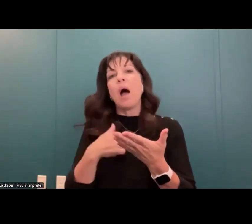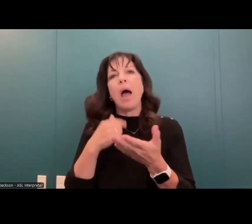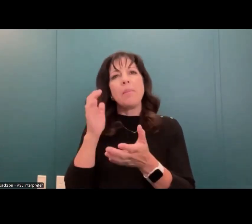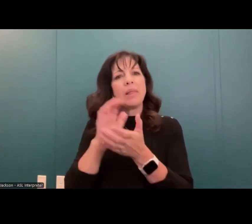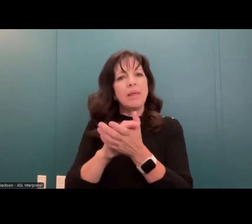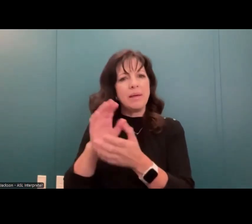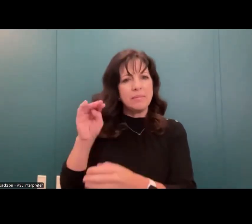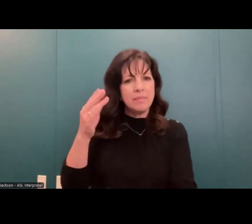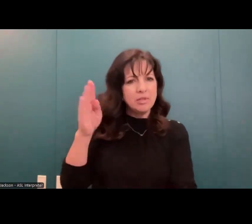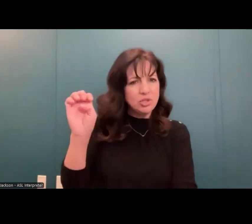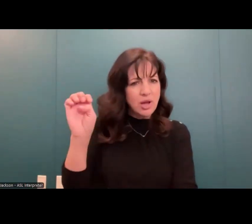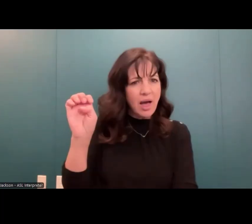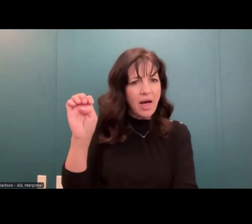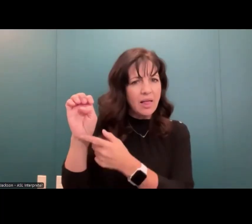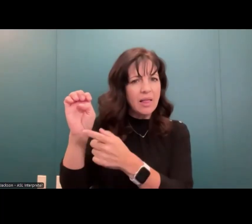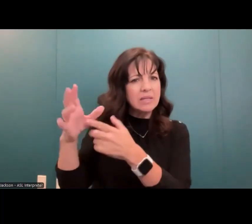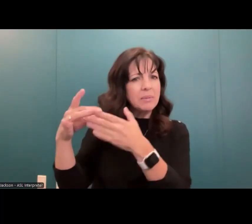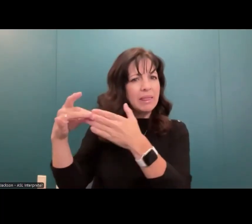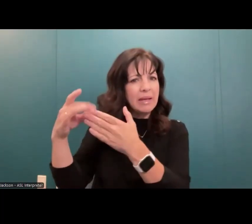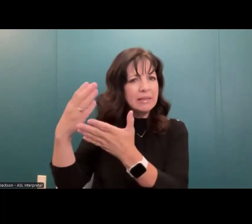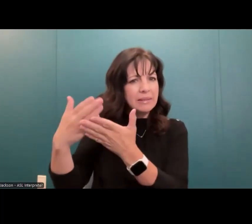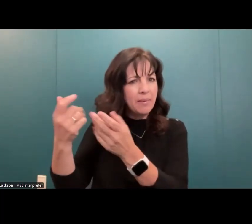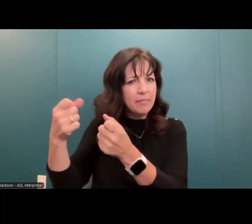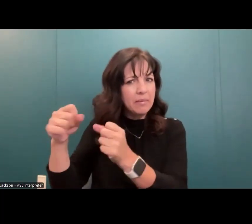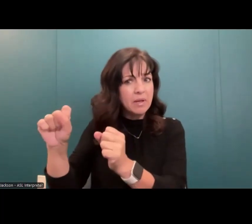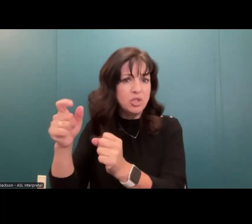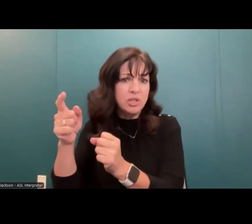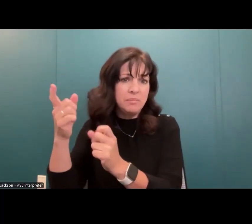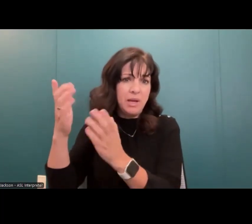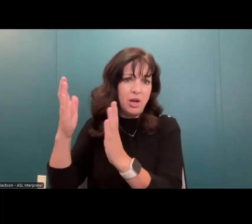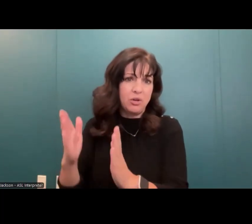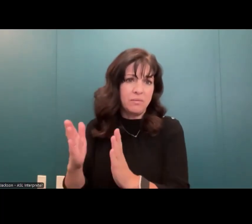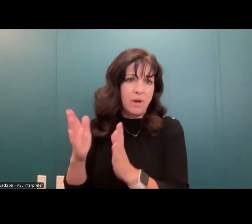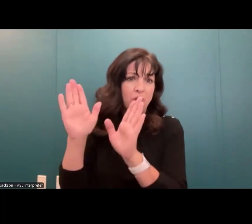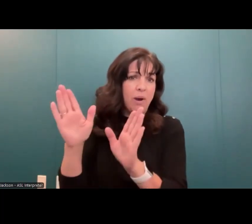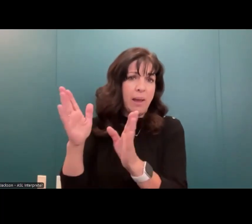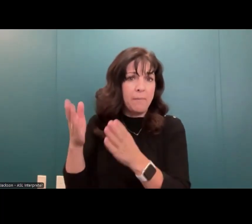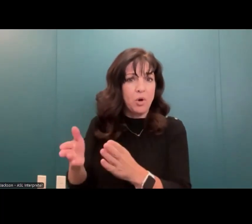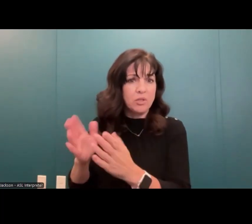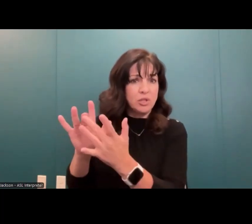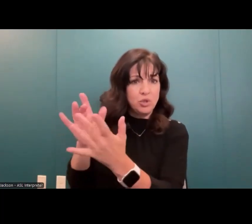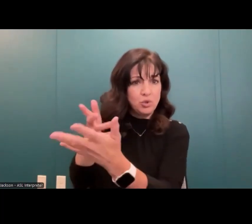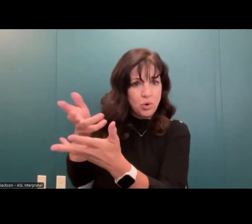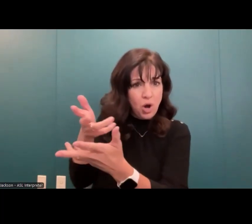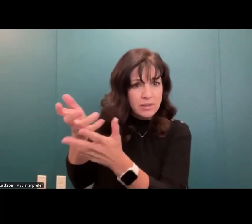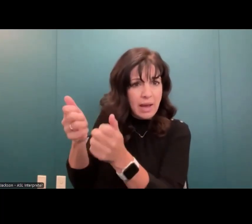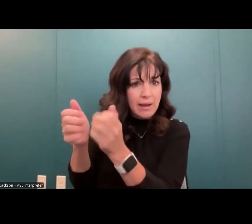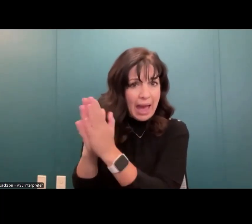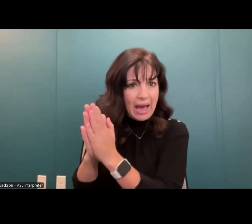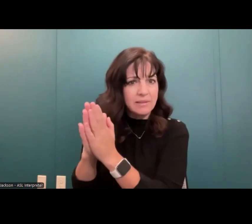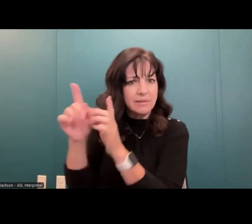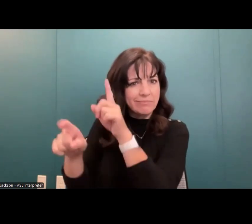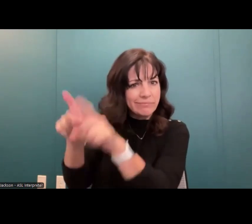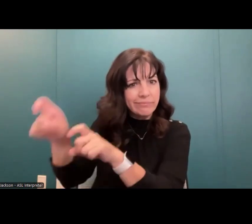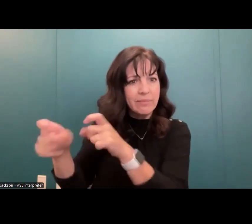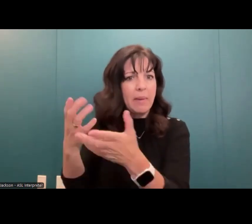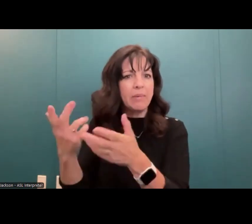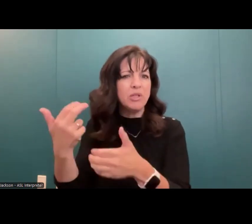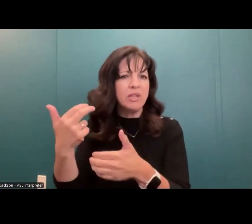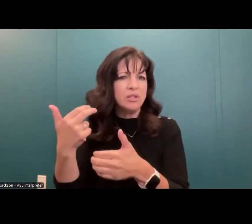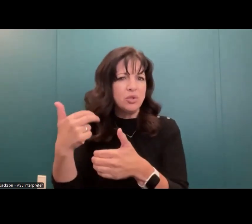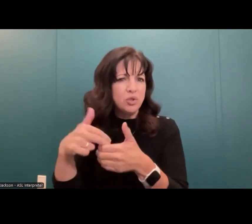Michelle Villalobos has been leading some of that effort. So she'd be a great person to engage with and ask about that. Perhaps she's joined